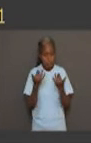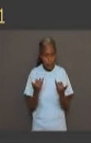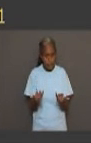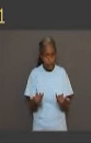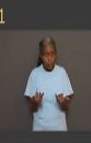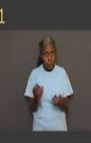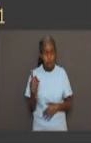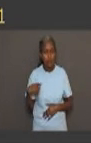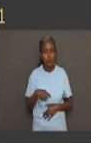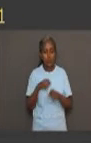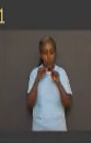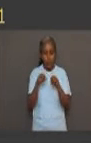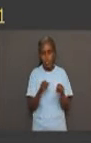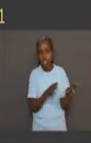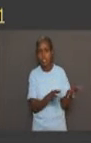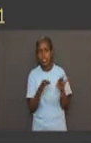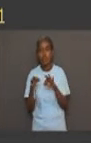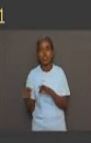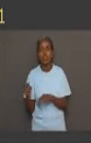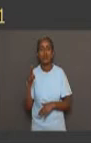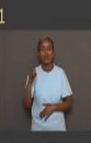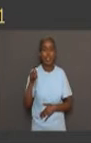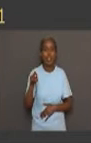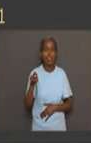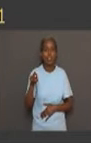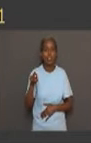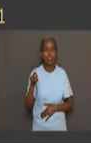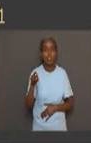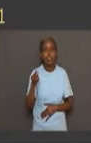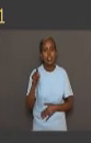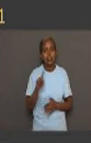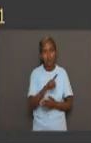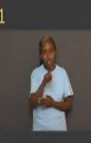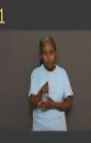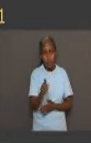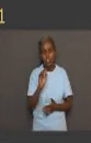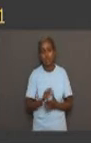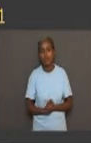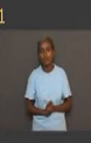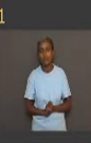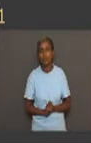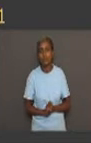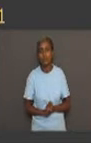Now we can substitute x into the equation.